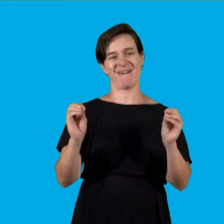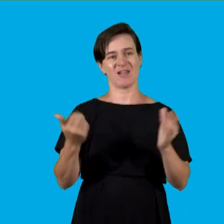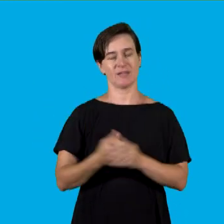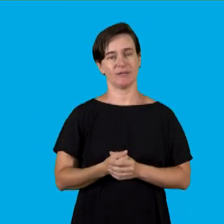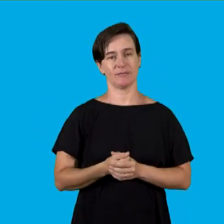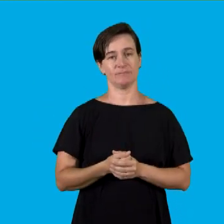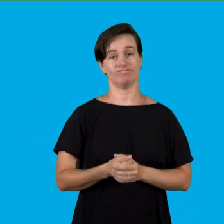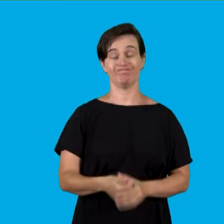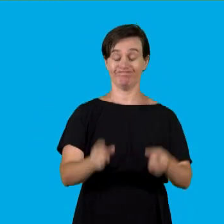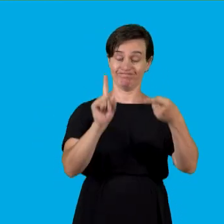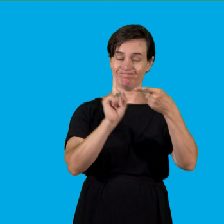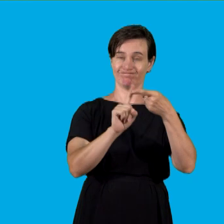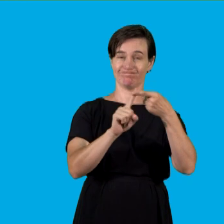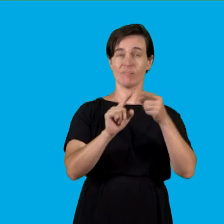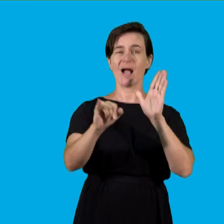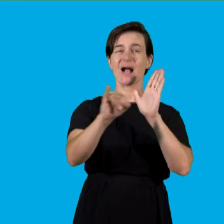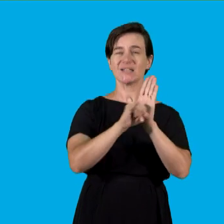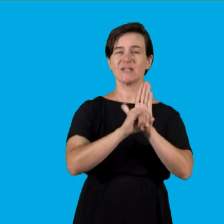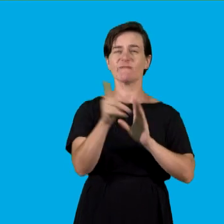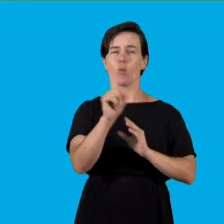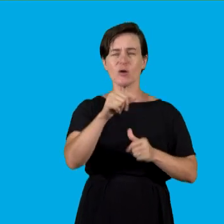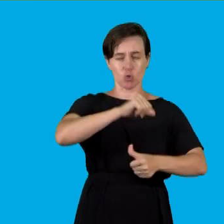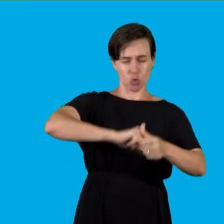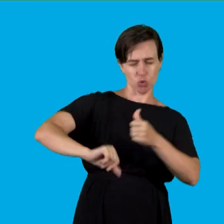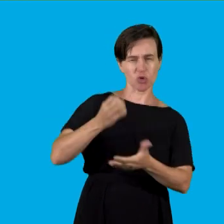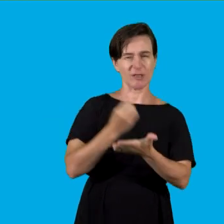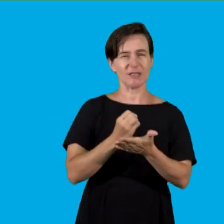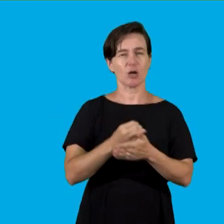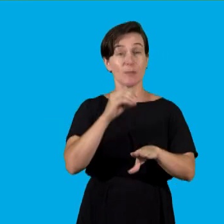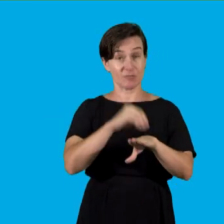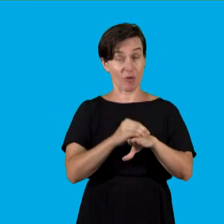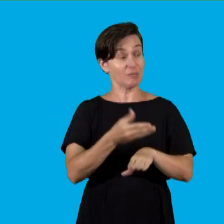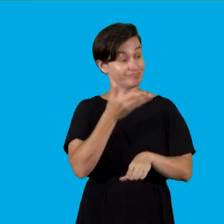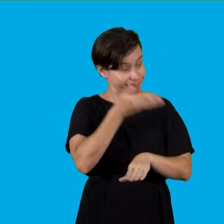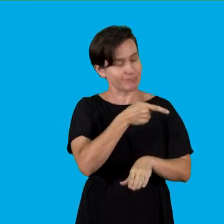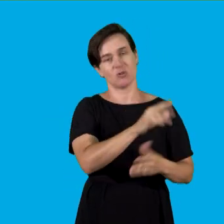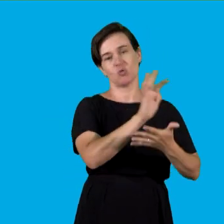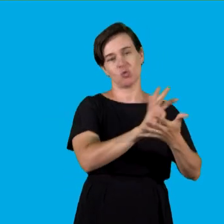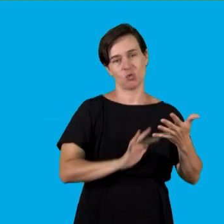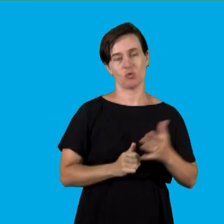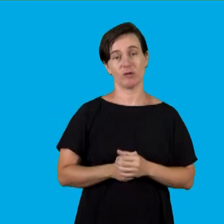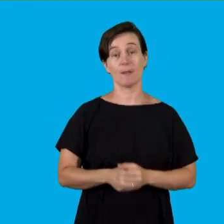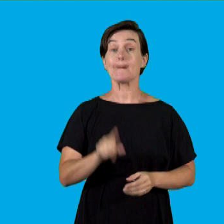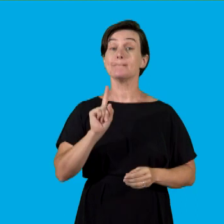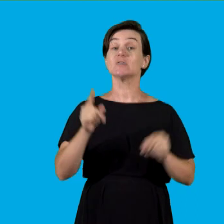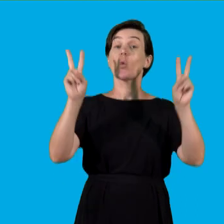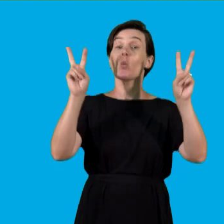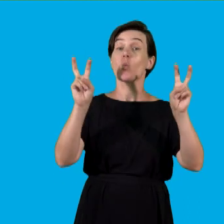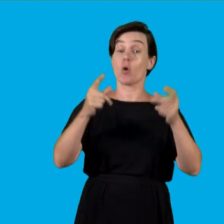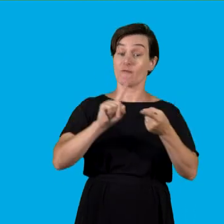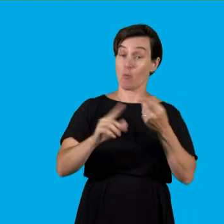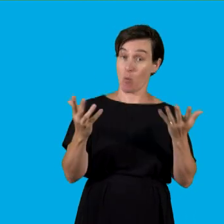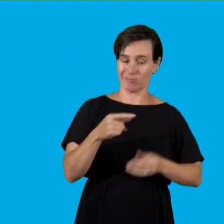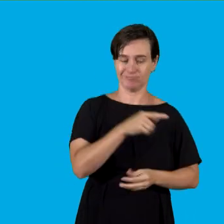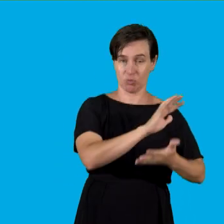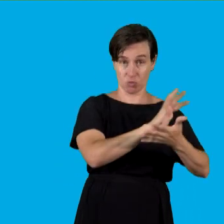Identify the socio-economic issue that is applicable to the scenario above. Motivate your answer by quoting from the